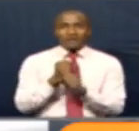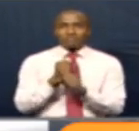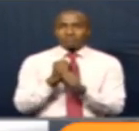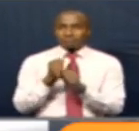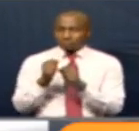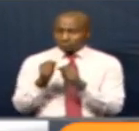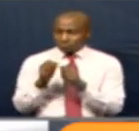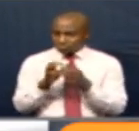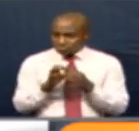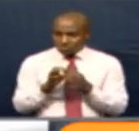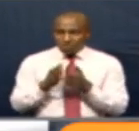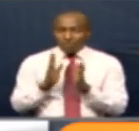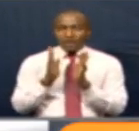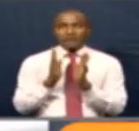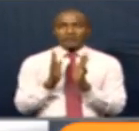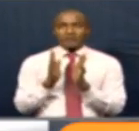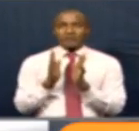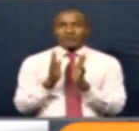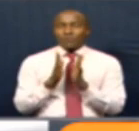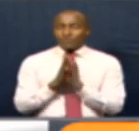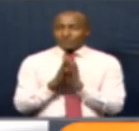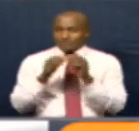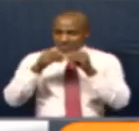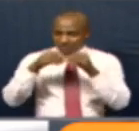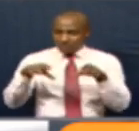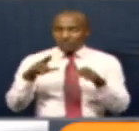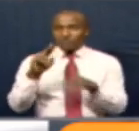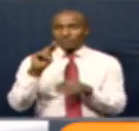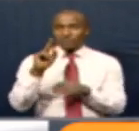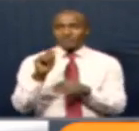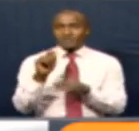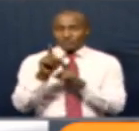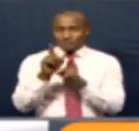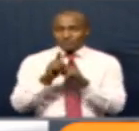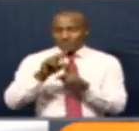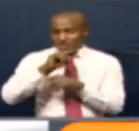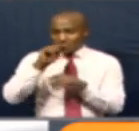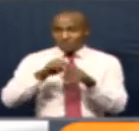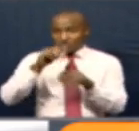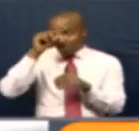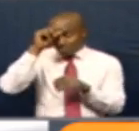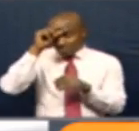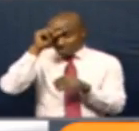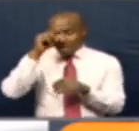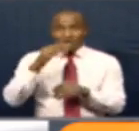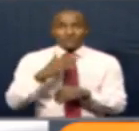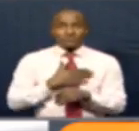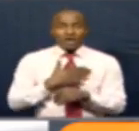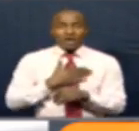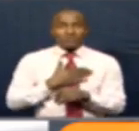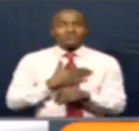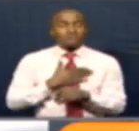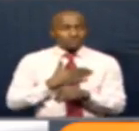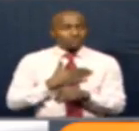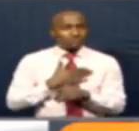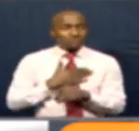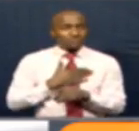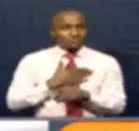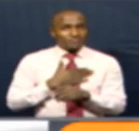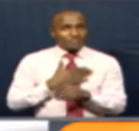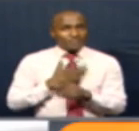collaborative way between devolved units and the national government. So ours is not really to assert anything. It's really